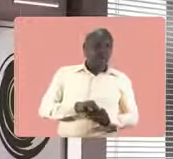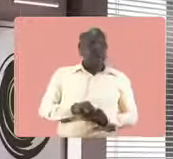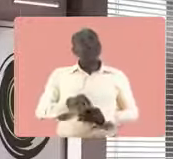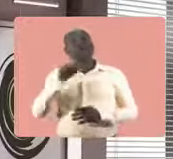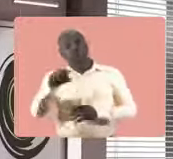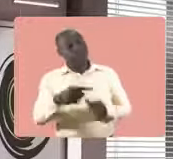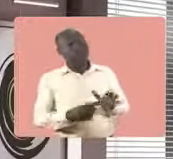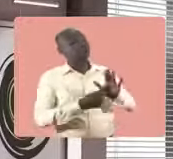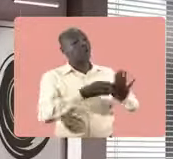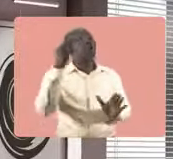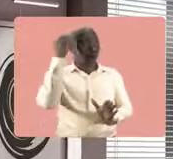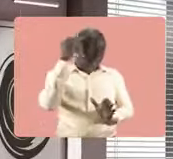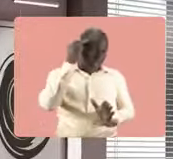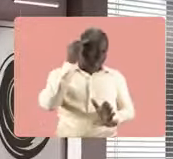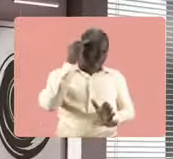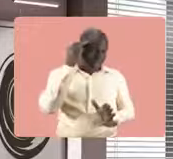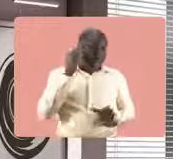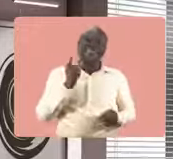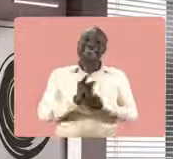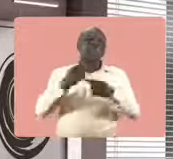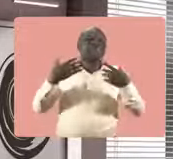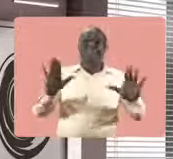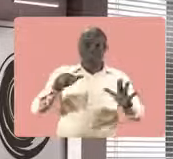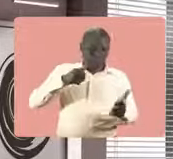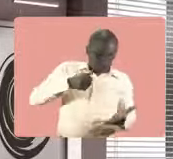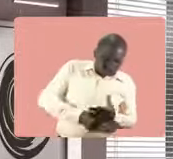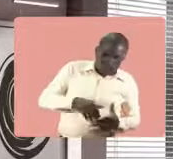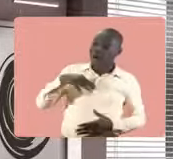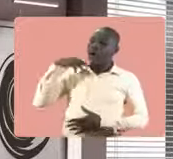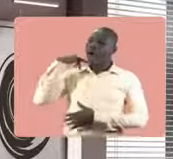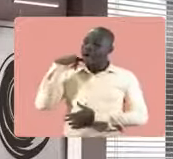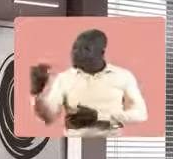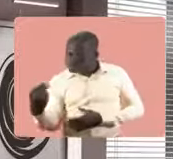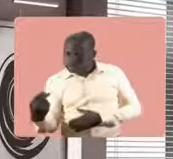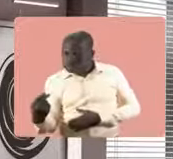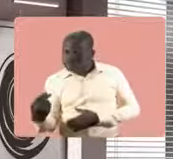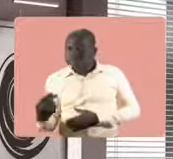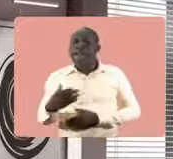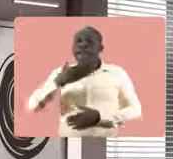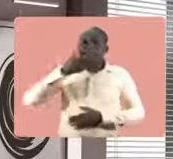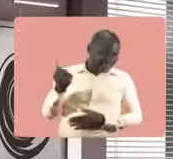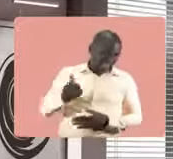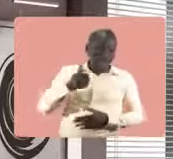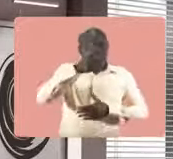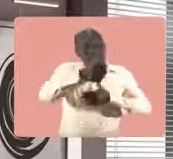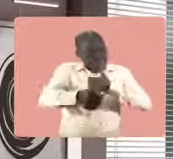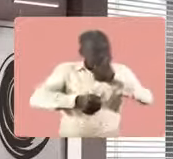kona kwa kire wagen oman ba we eye entokwasam we eye